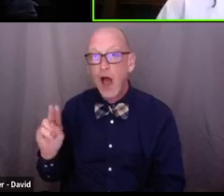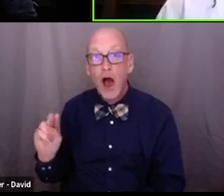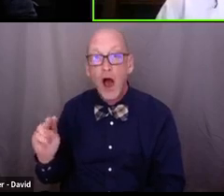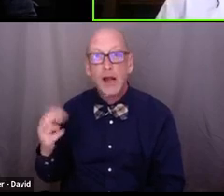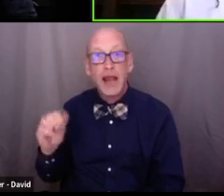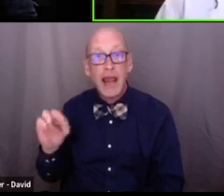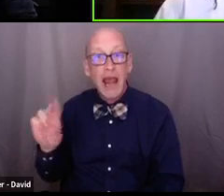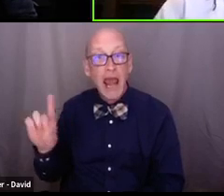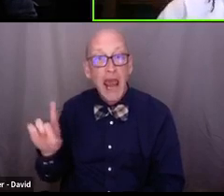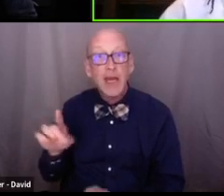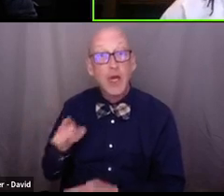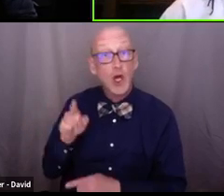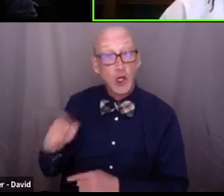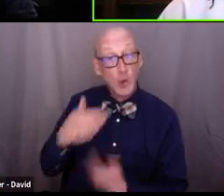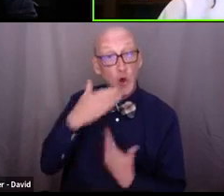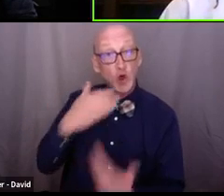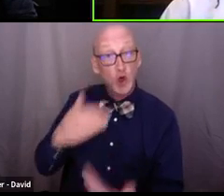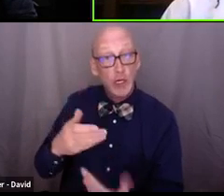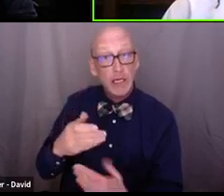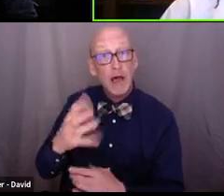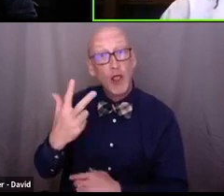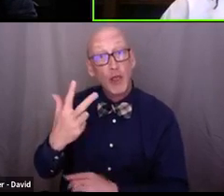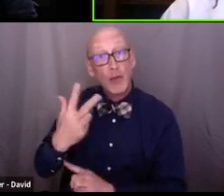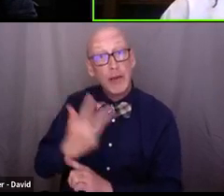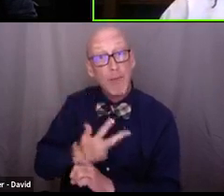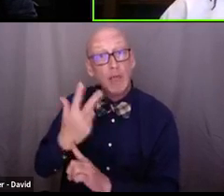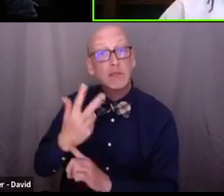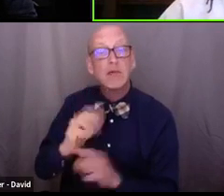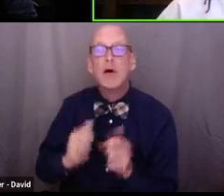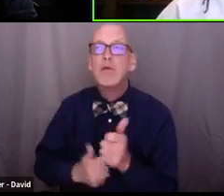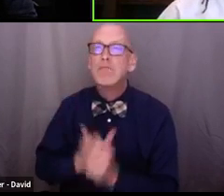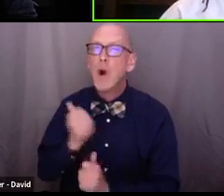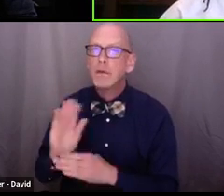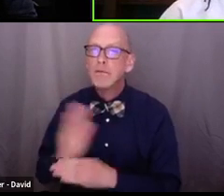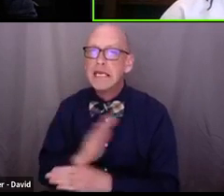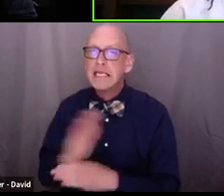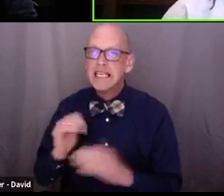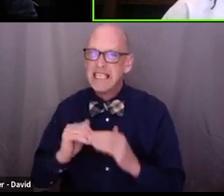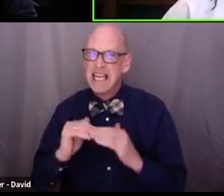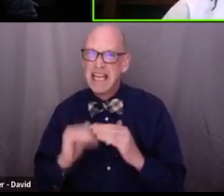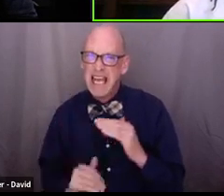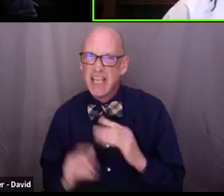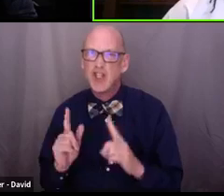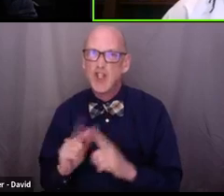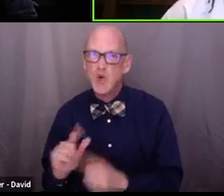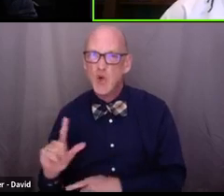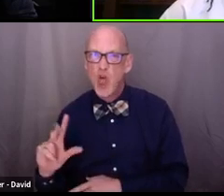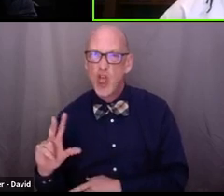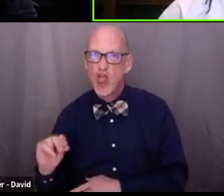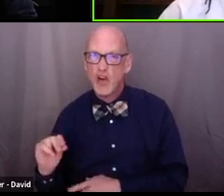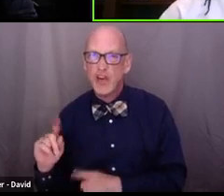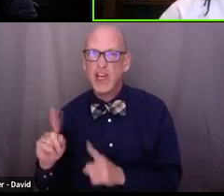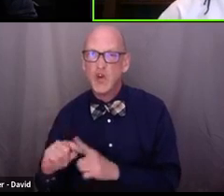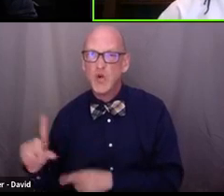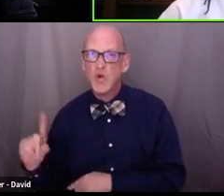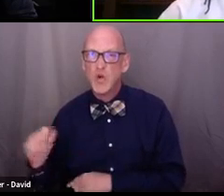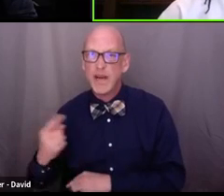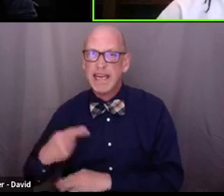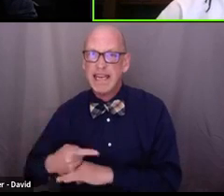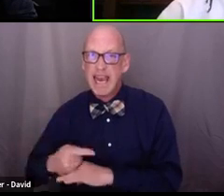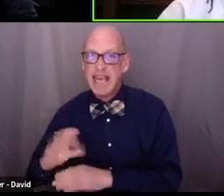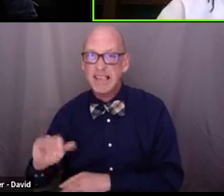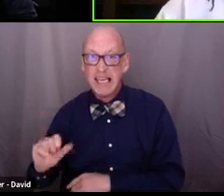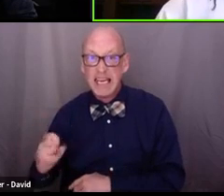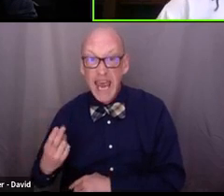golden at 90 days, that gives you 3 months. Most of those businesses are less than 30 to 20 days cash on hand. So all it takes